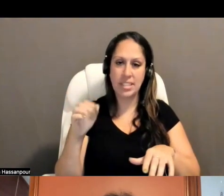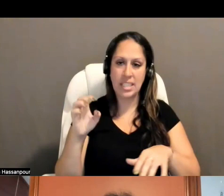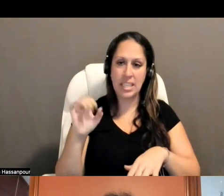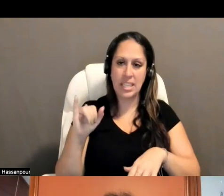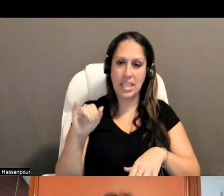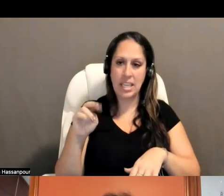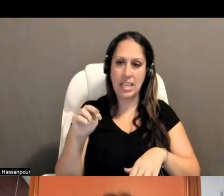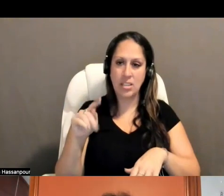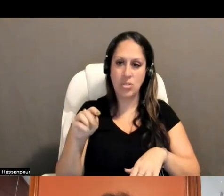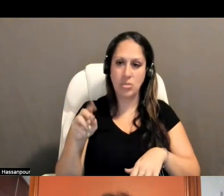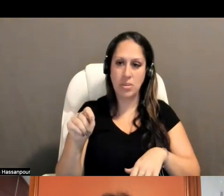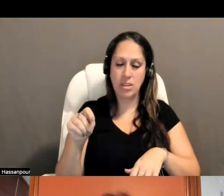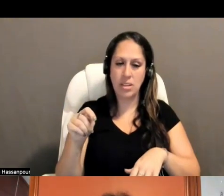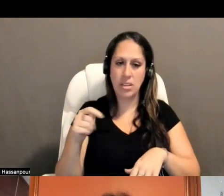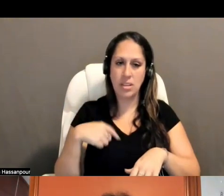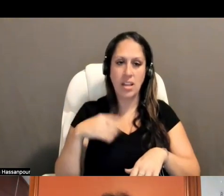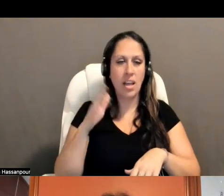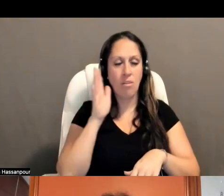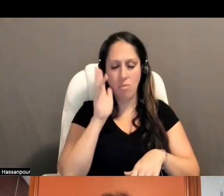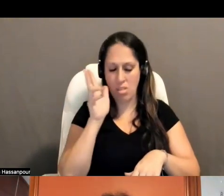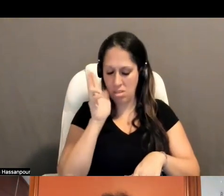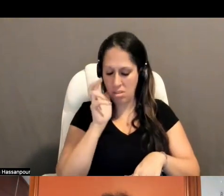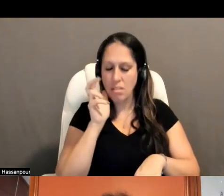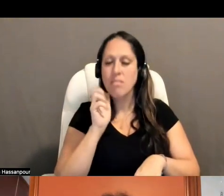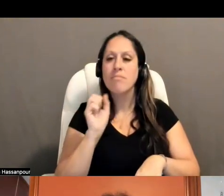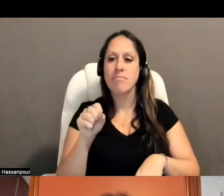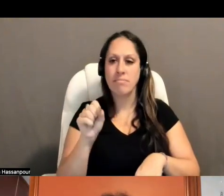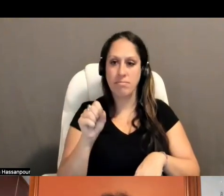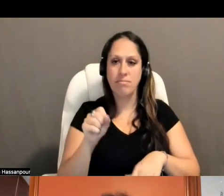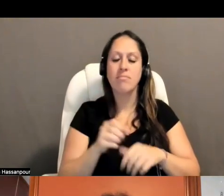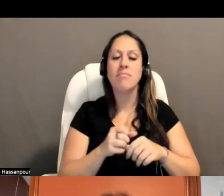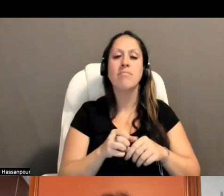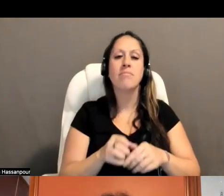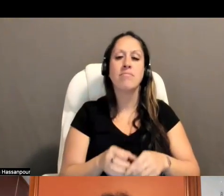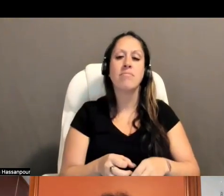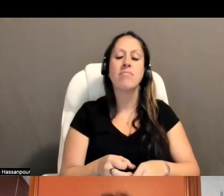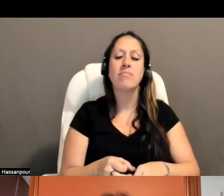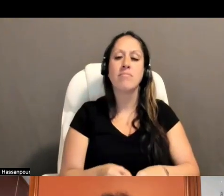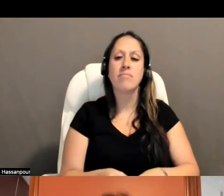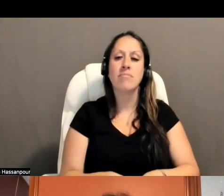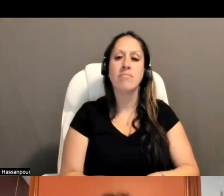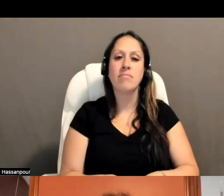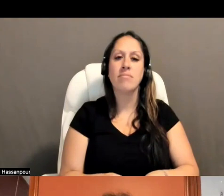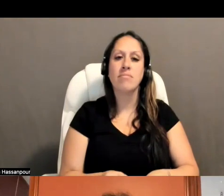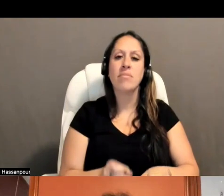surely would be listening, Yeah. you know. Huh.